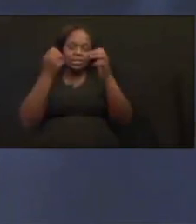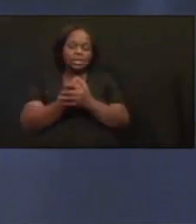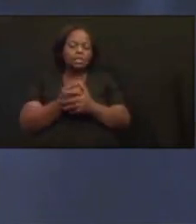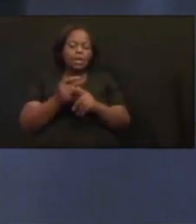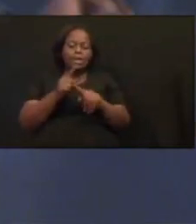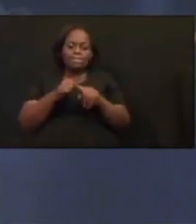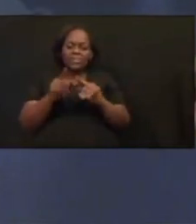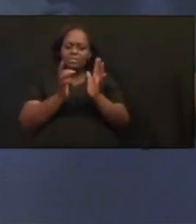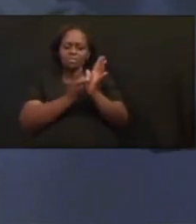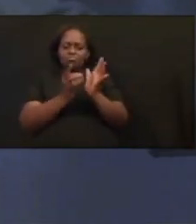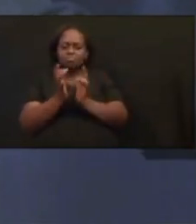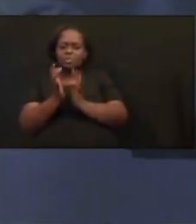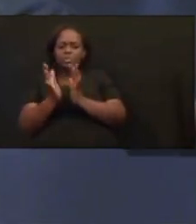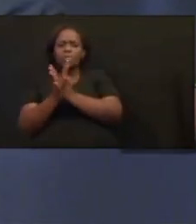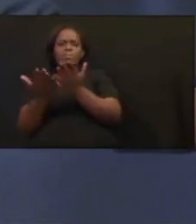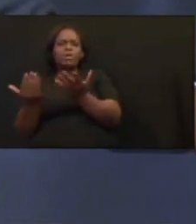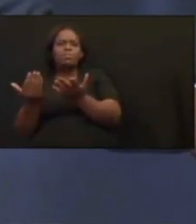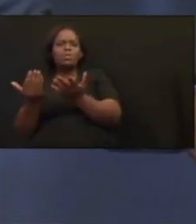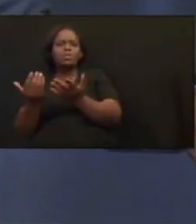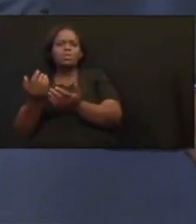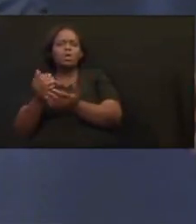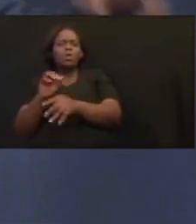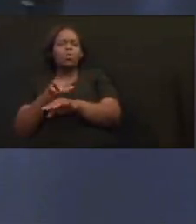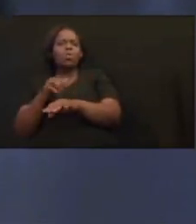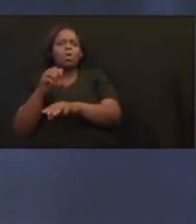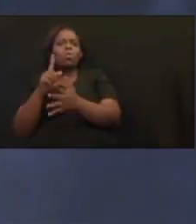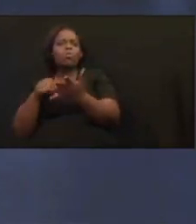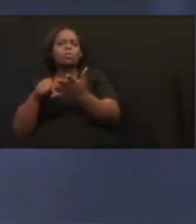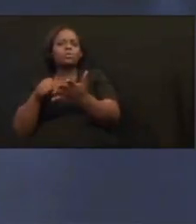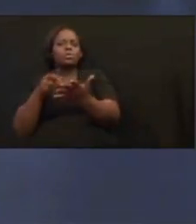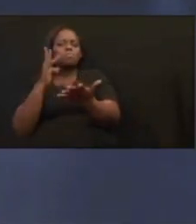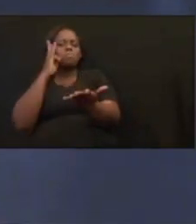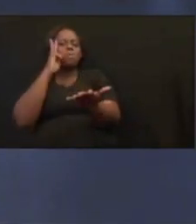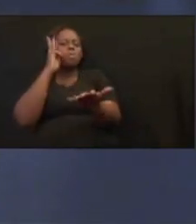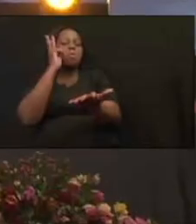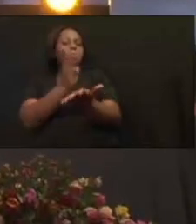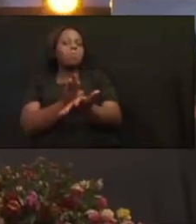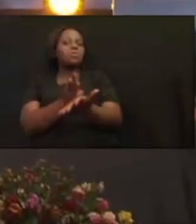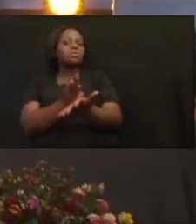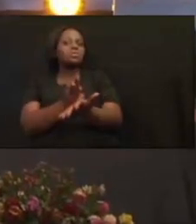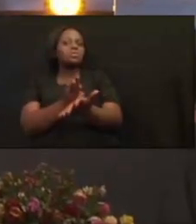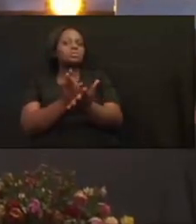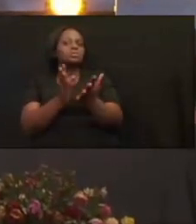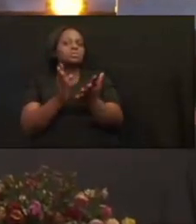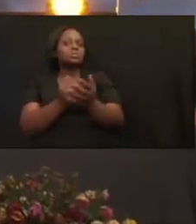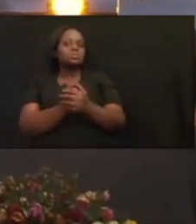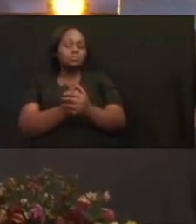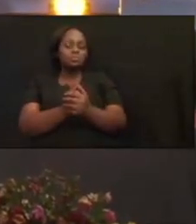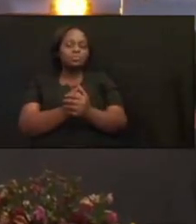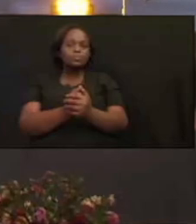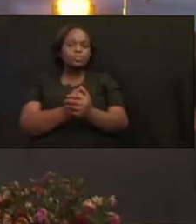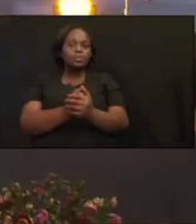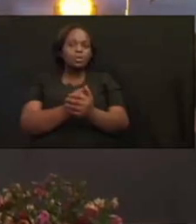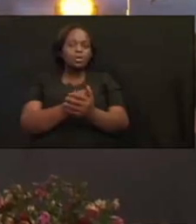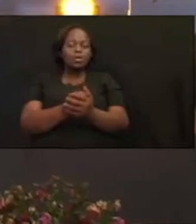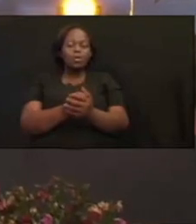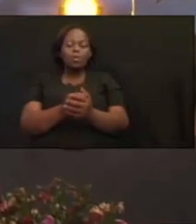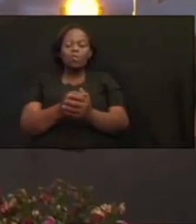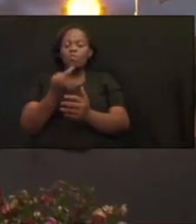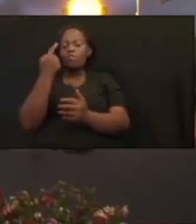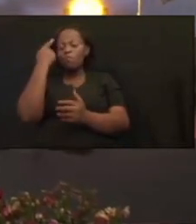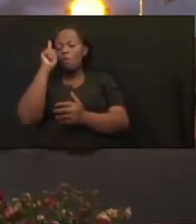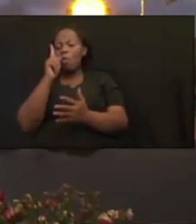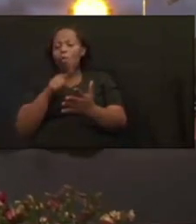calls them witnesses. Sent from God as a witness to bear witness of the